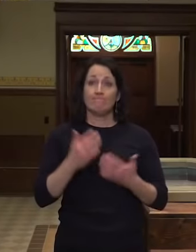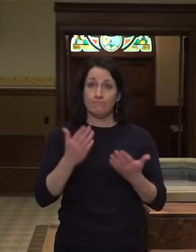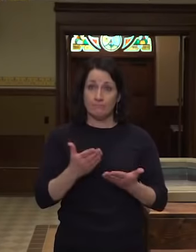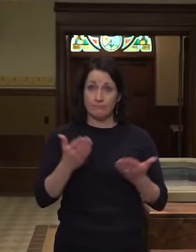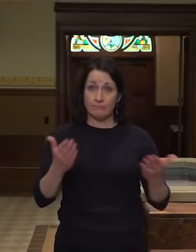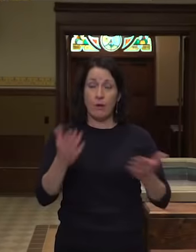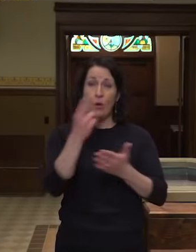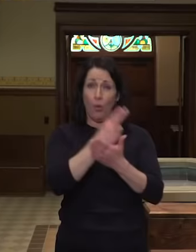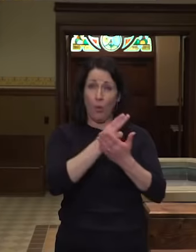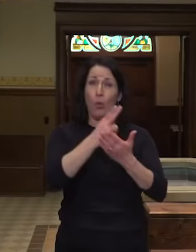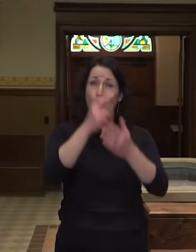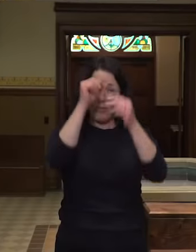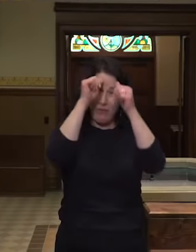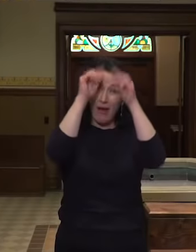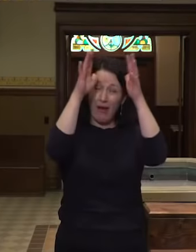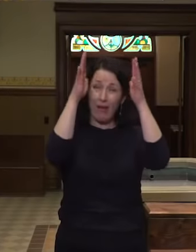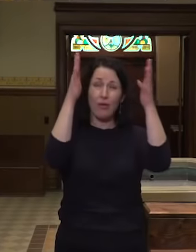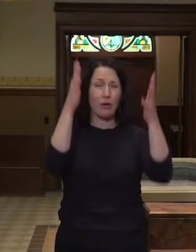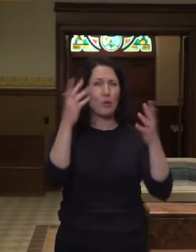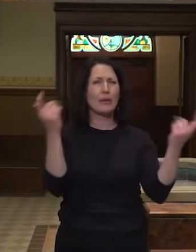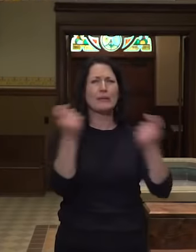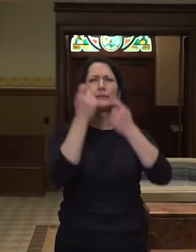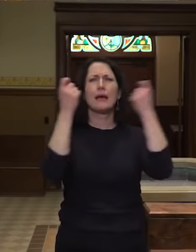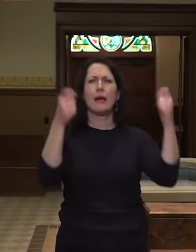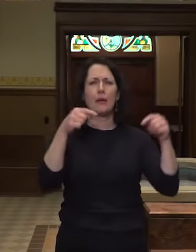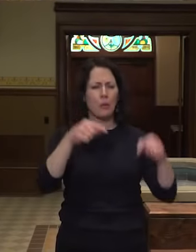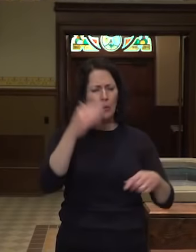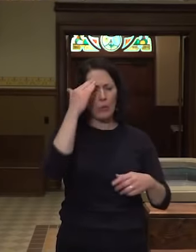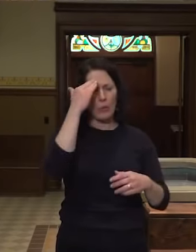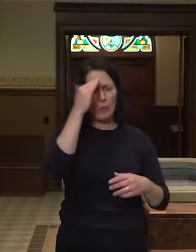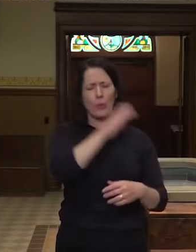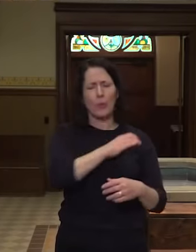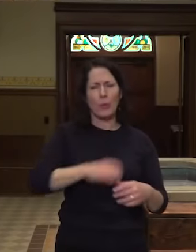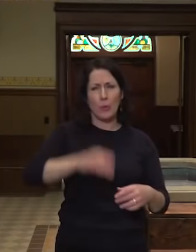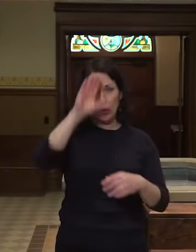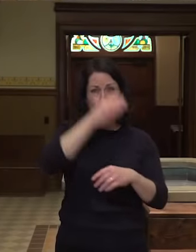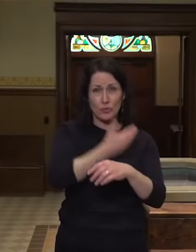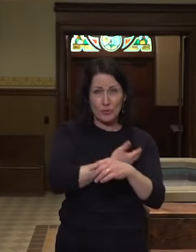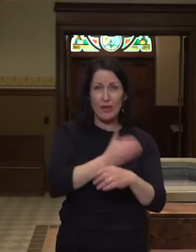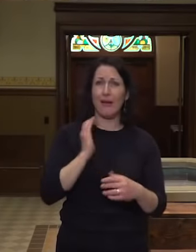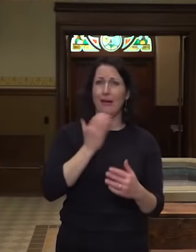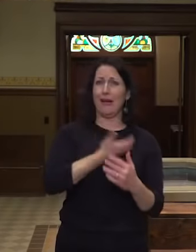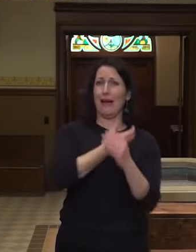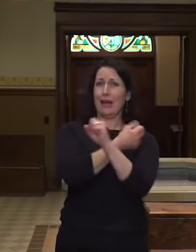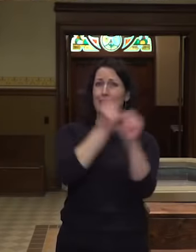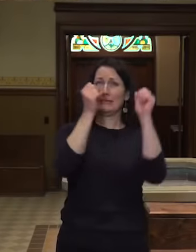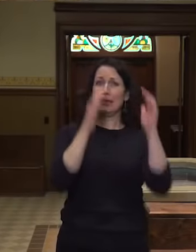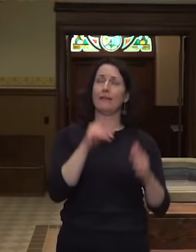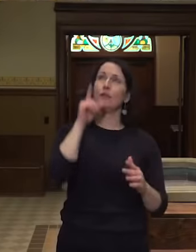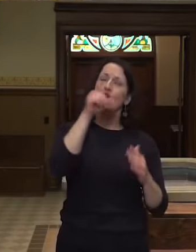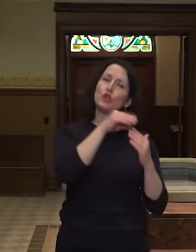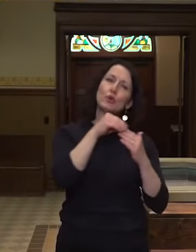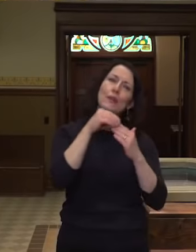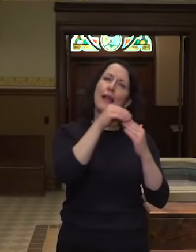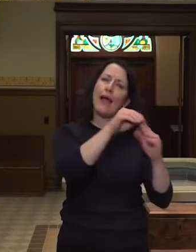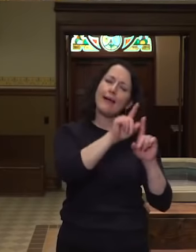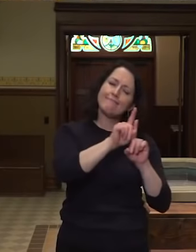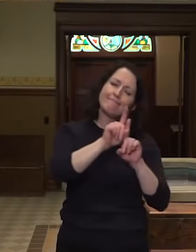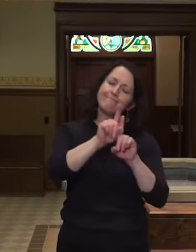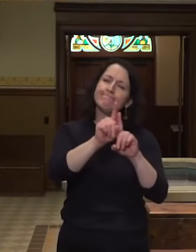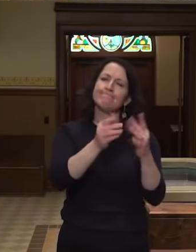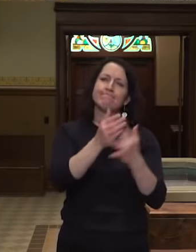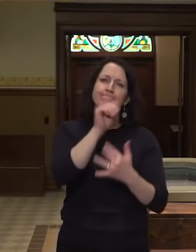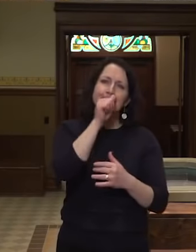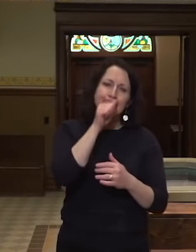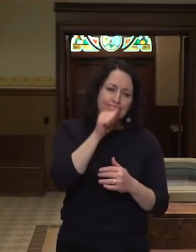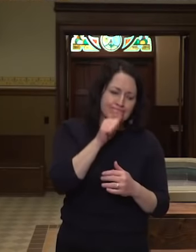Therefore, Holy Father, as we celebrate the memorial of Christ, your Son, our Savior, whom you led through the passion and